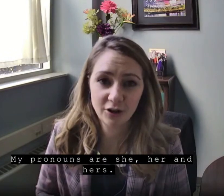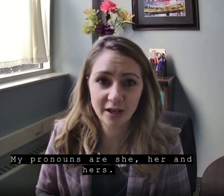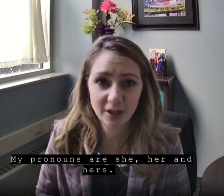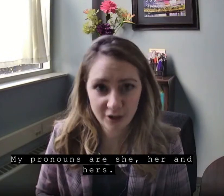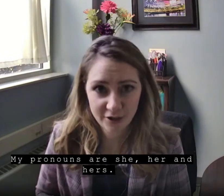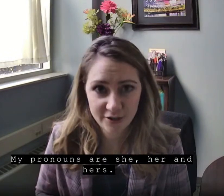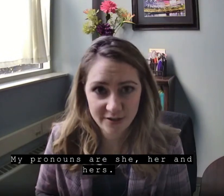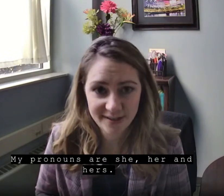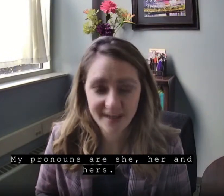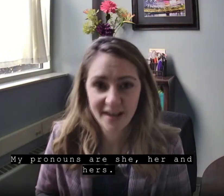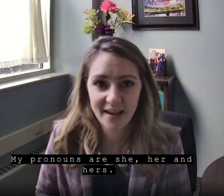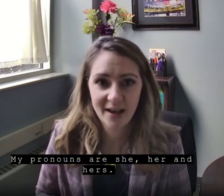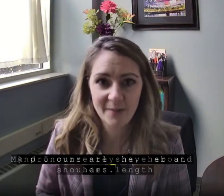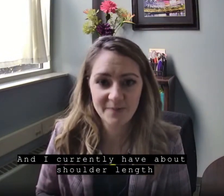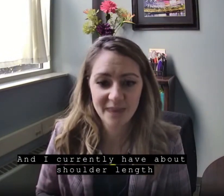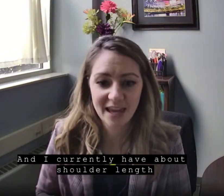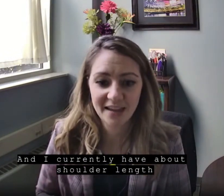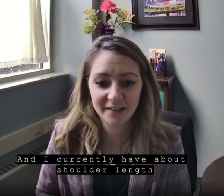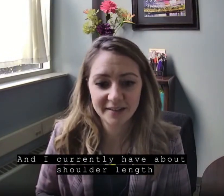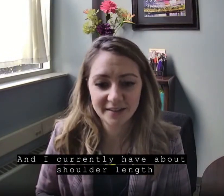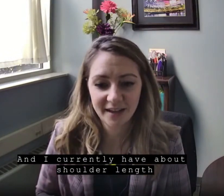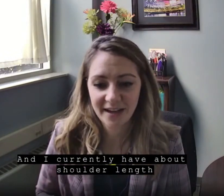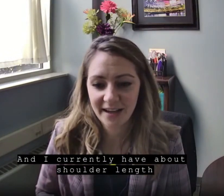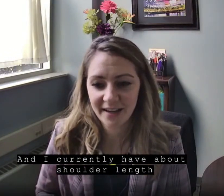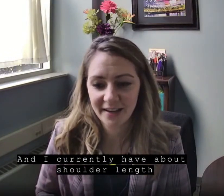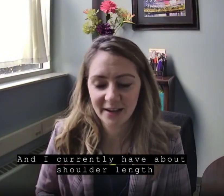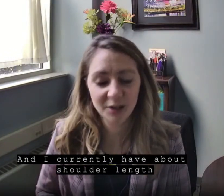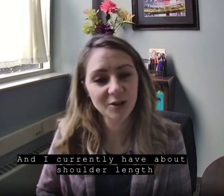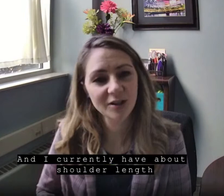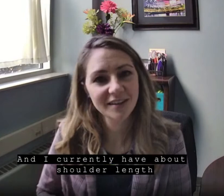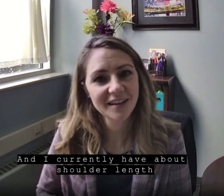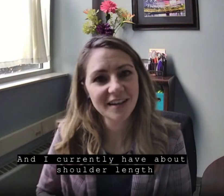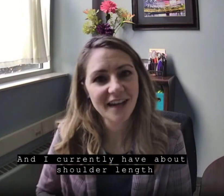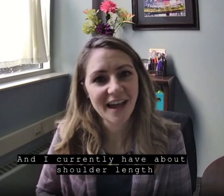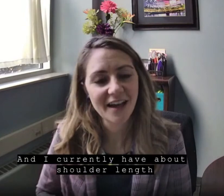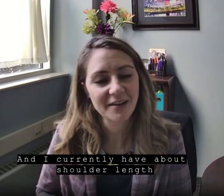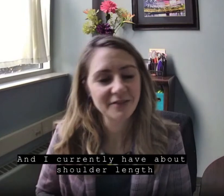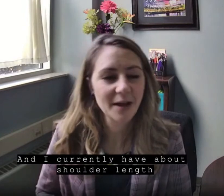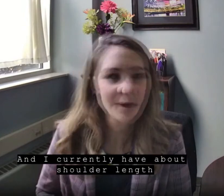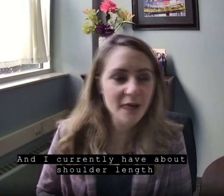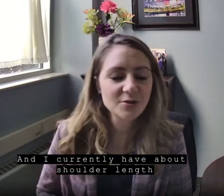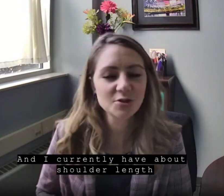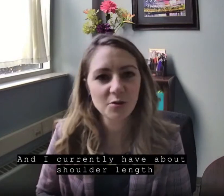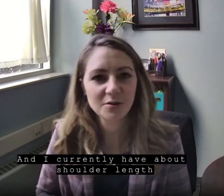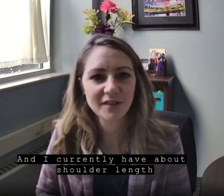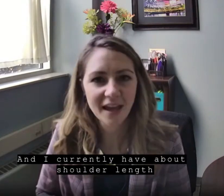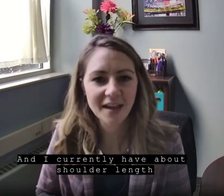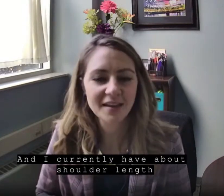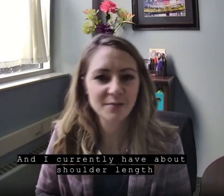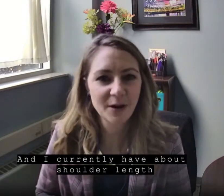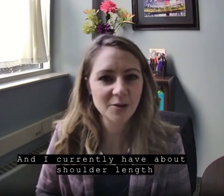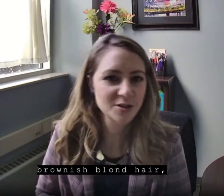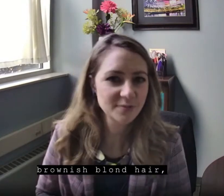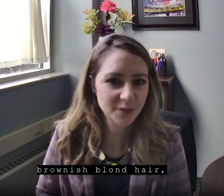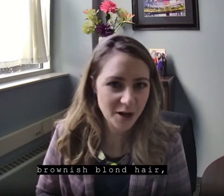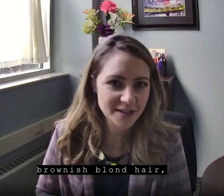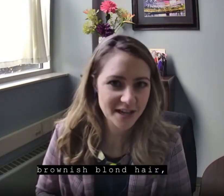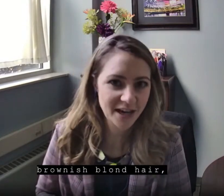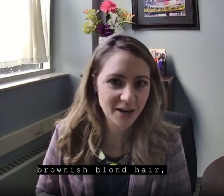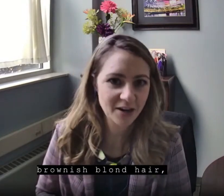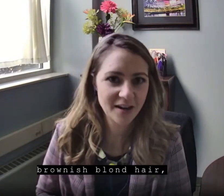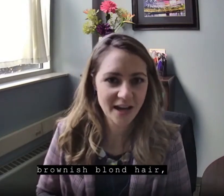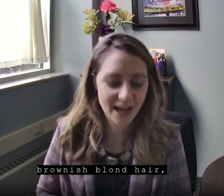are she, her, and hers. And I currently have about shoulder length,